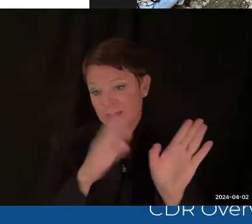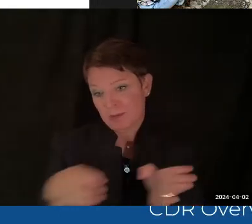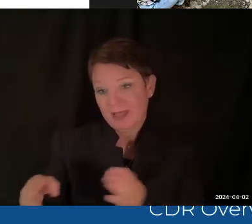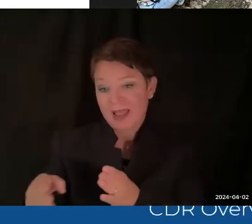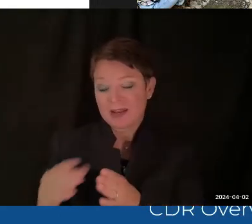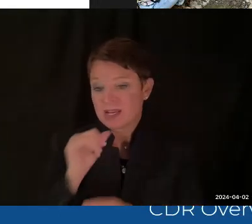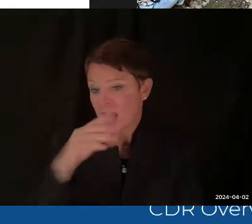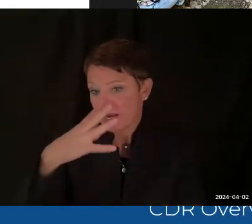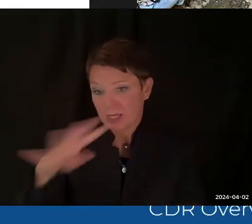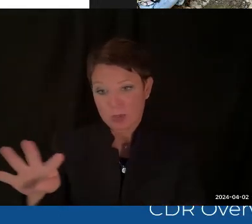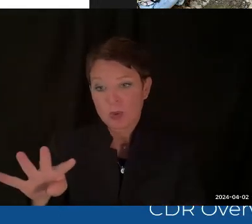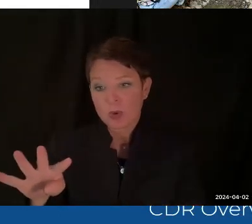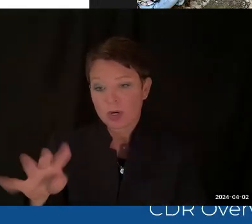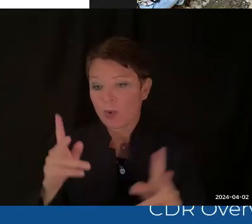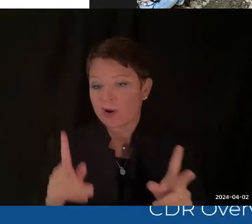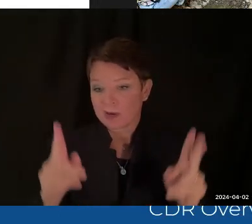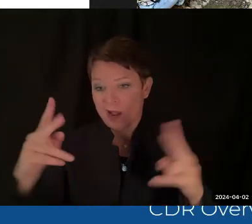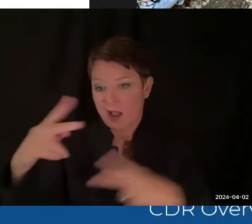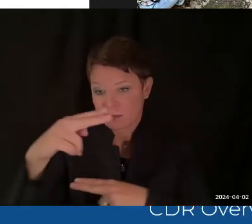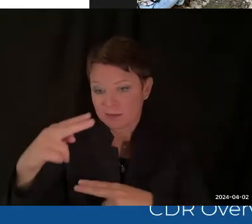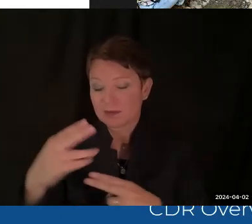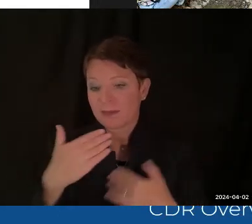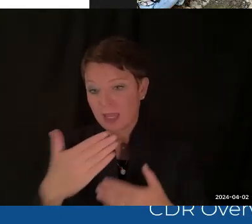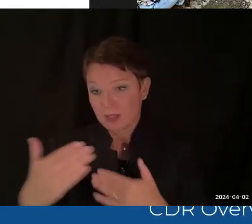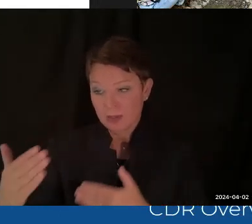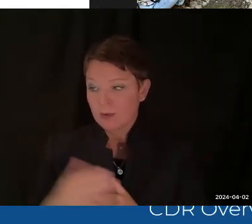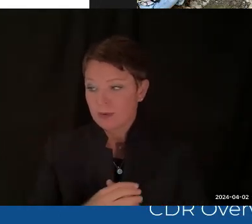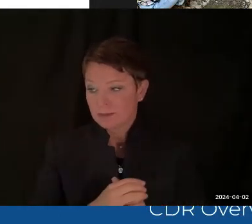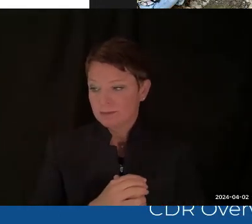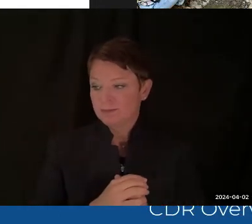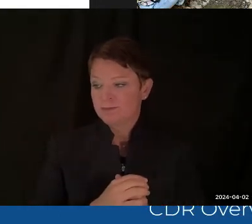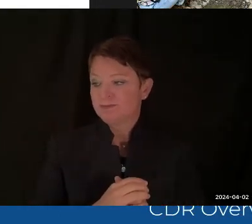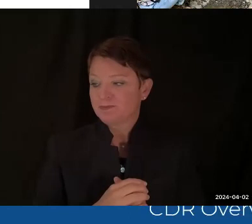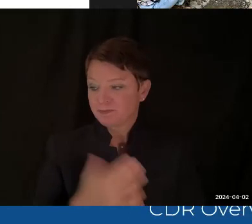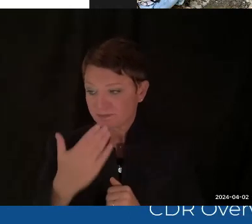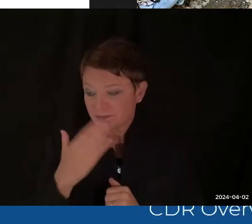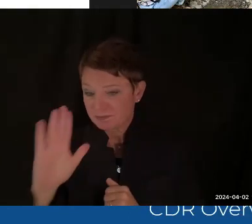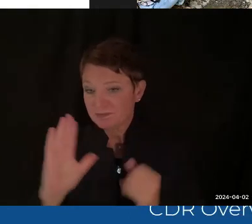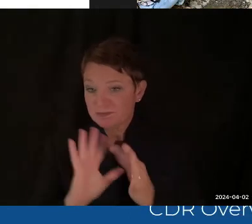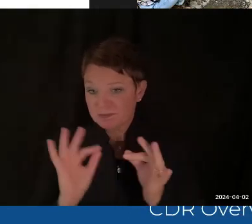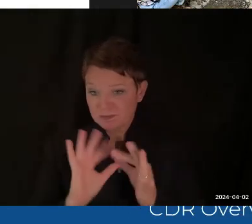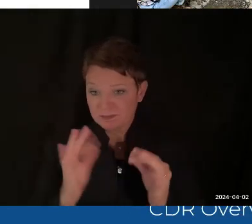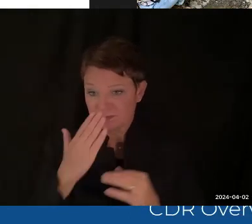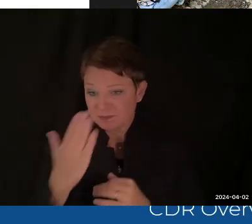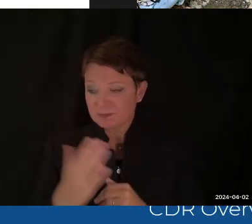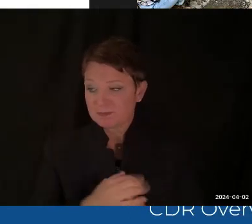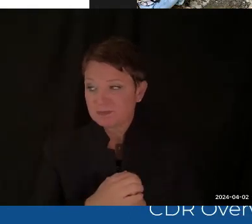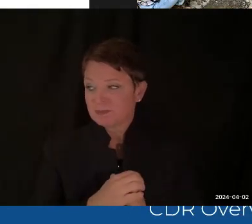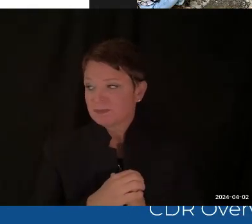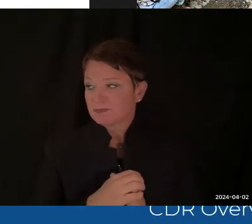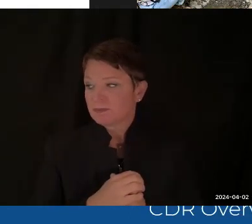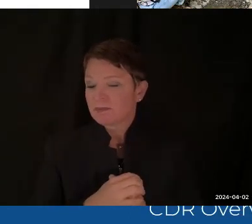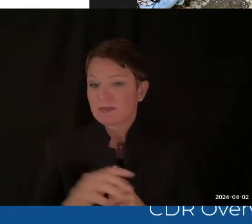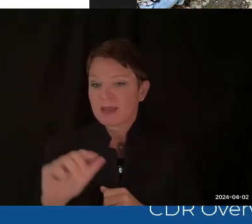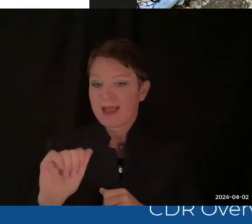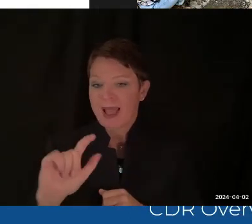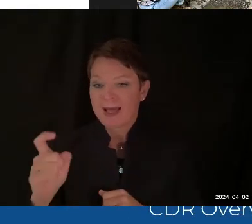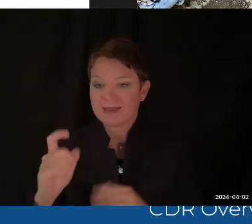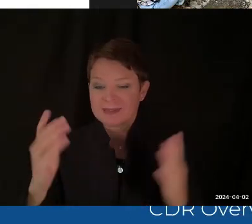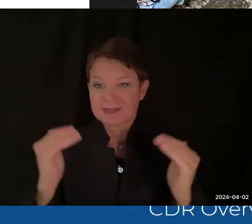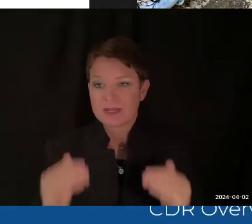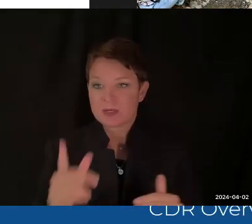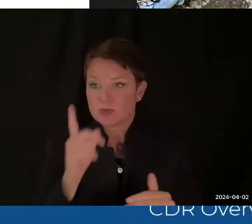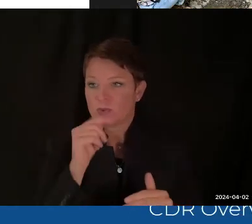plans, not ignored or cropped out. Thank you. Thank you. Thank you for your comments. Alex, who's next?